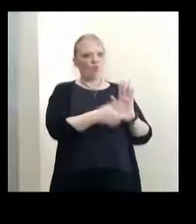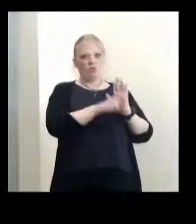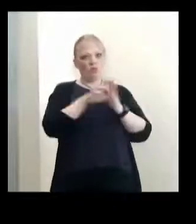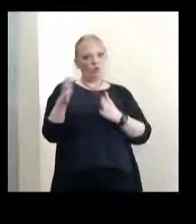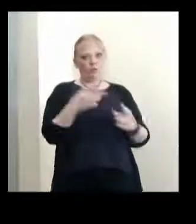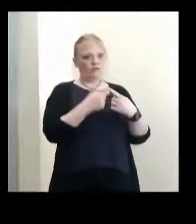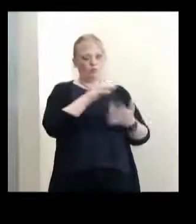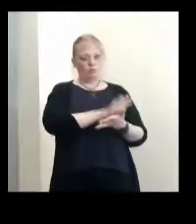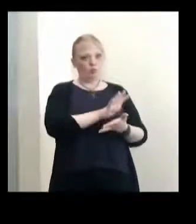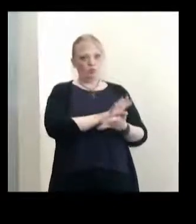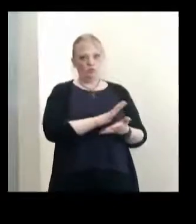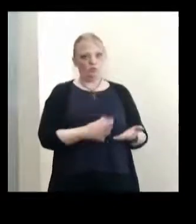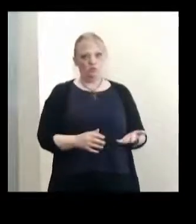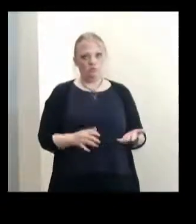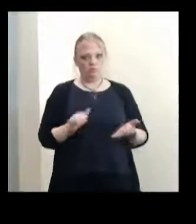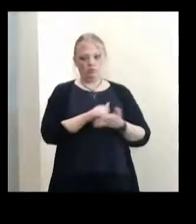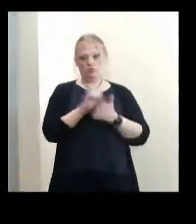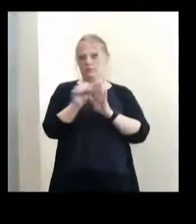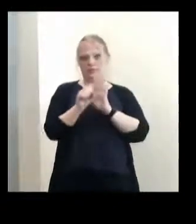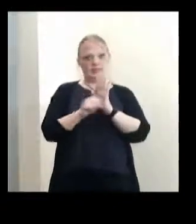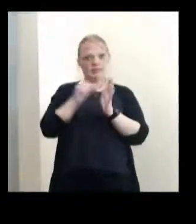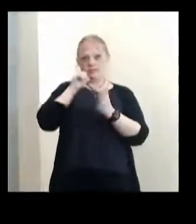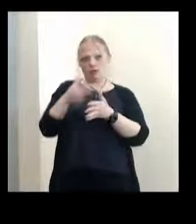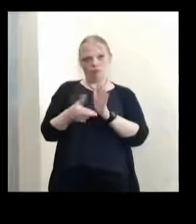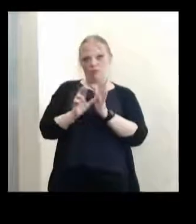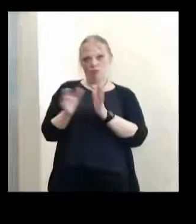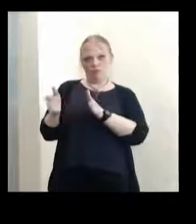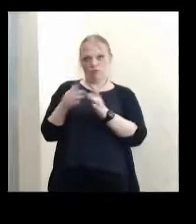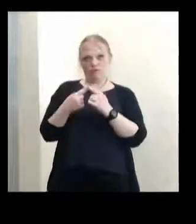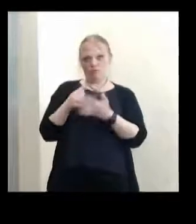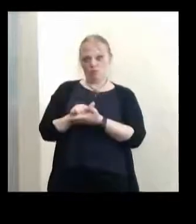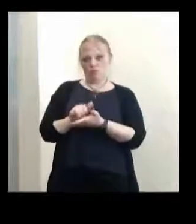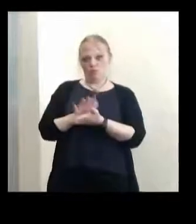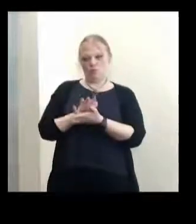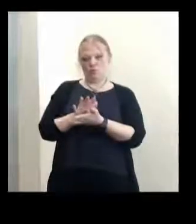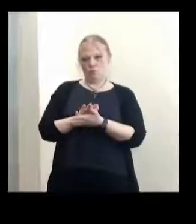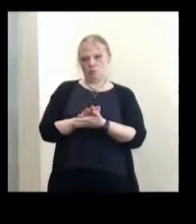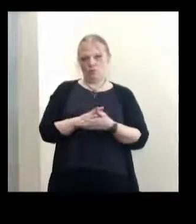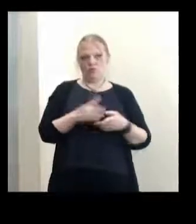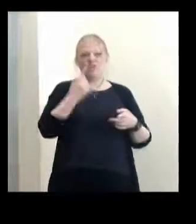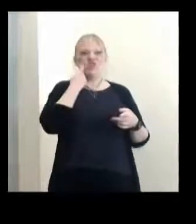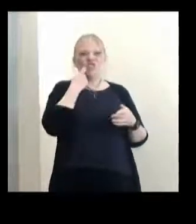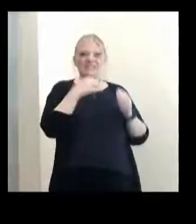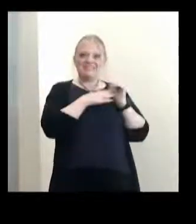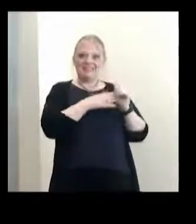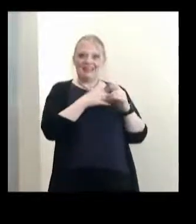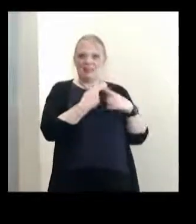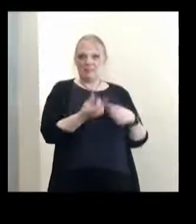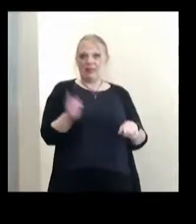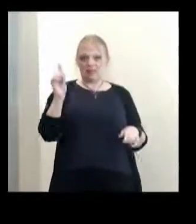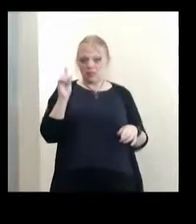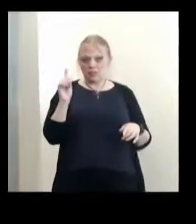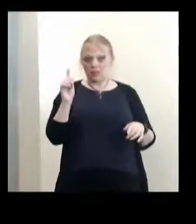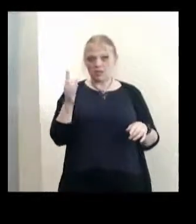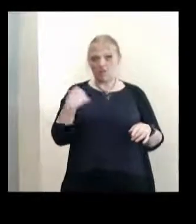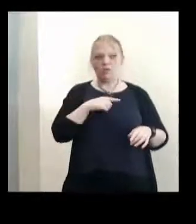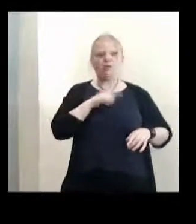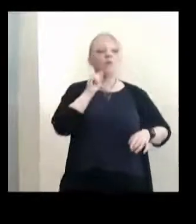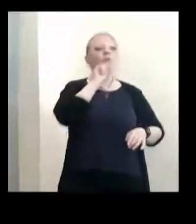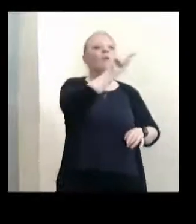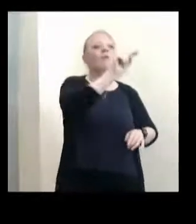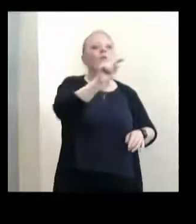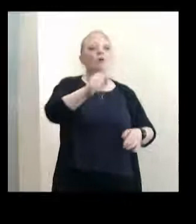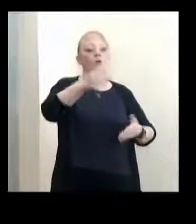schools. New York State does not review plans from schools. The most recent guidance that came out last week, it's not like we go out there and give a rubber stamp